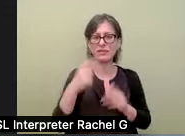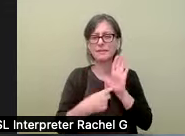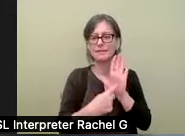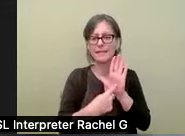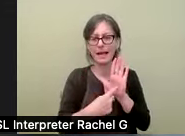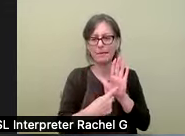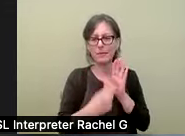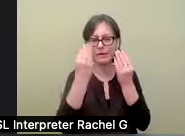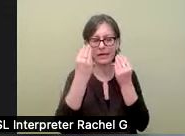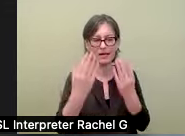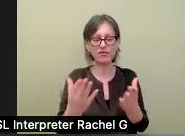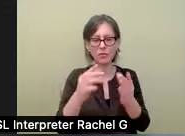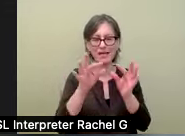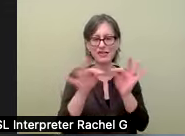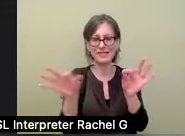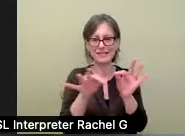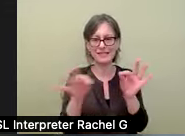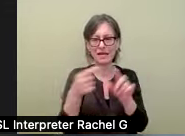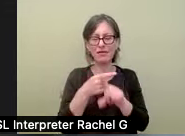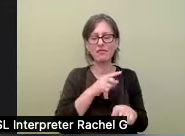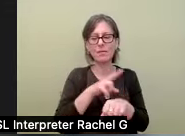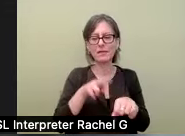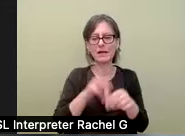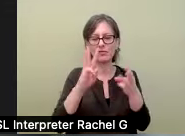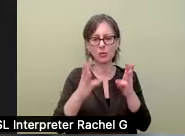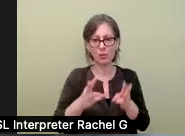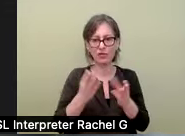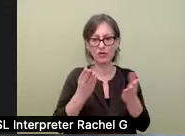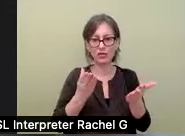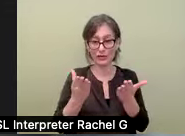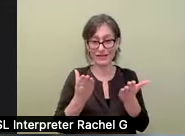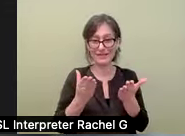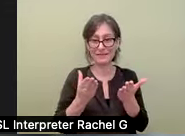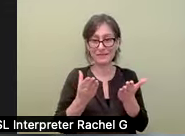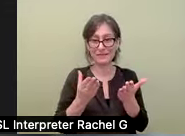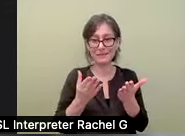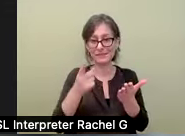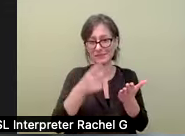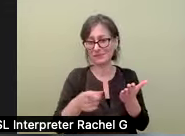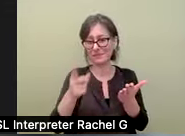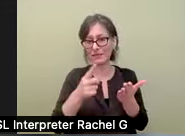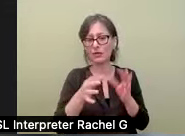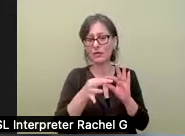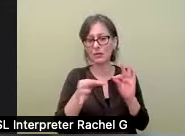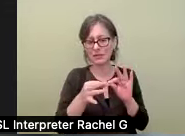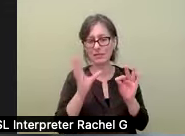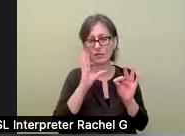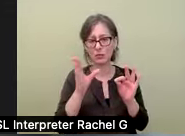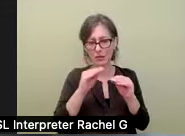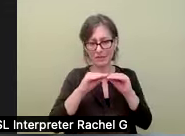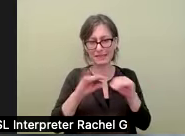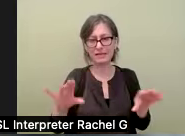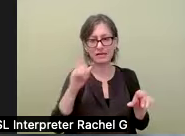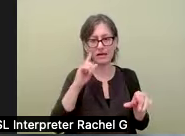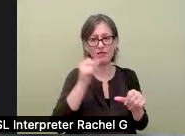of an information statement that's issued by the National Weather Service. These statements will be issued for any